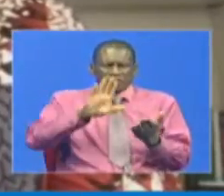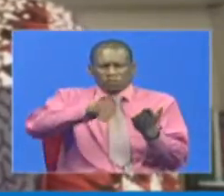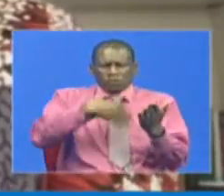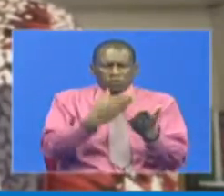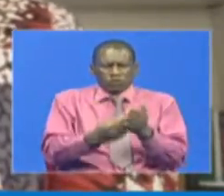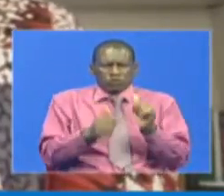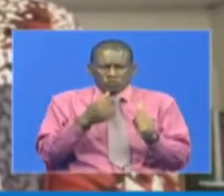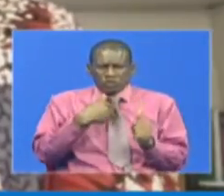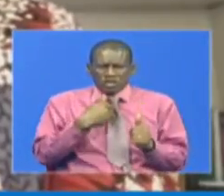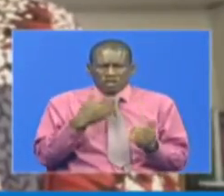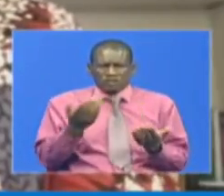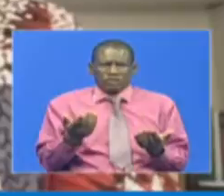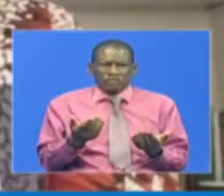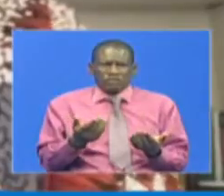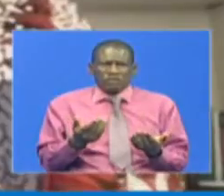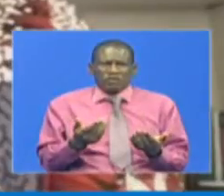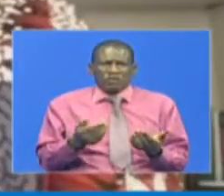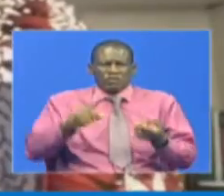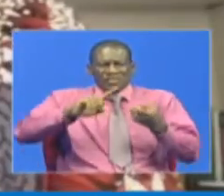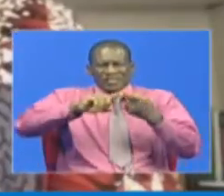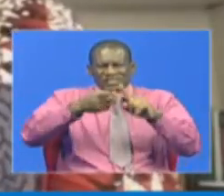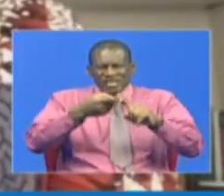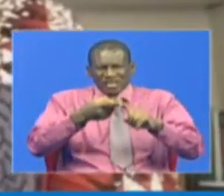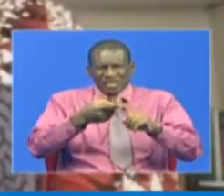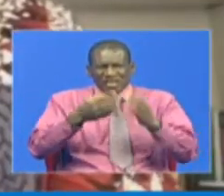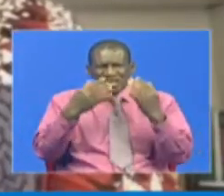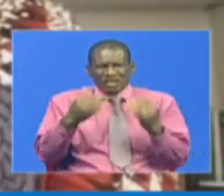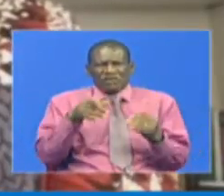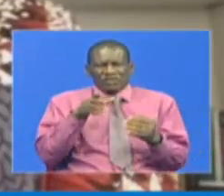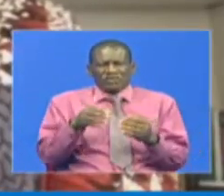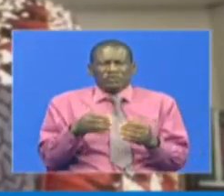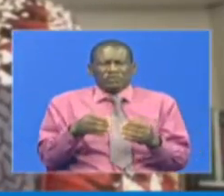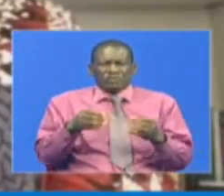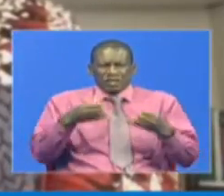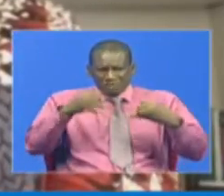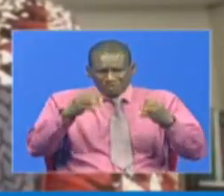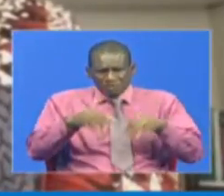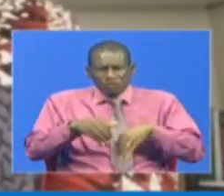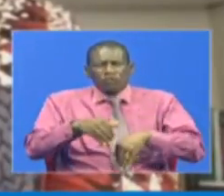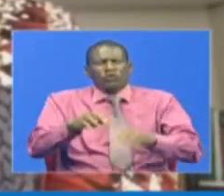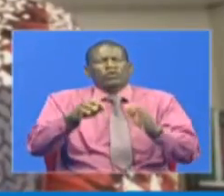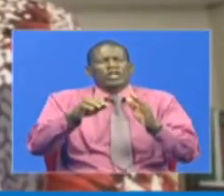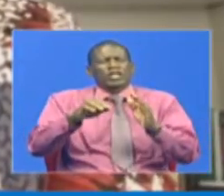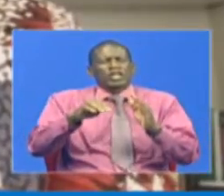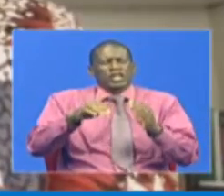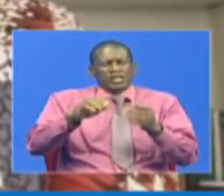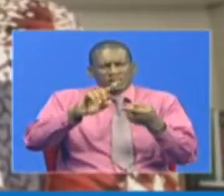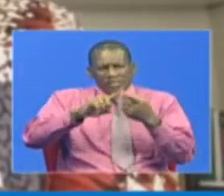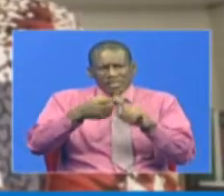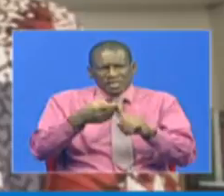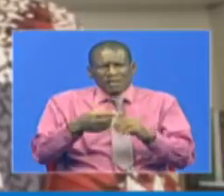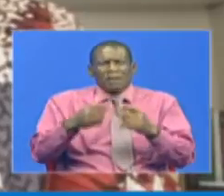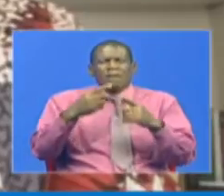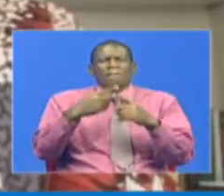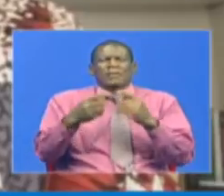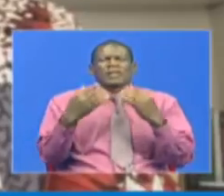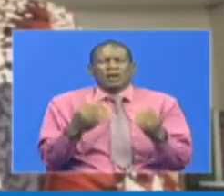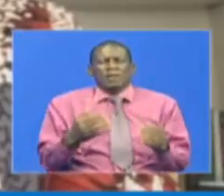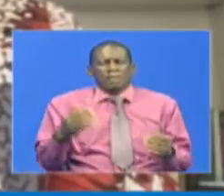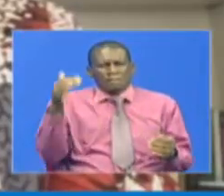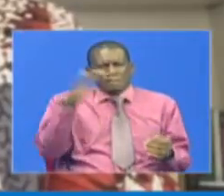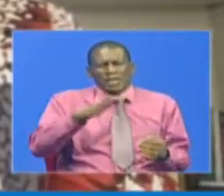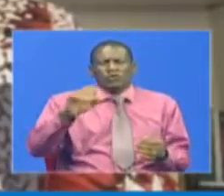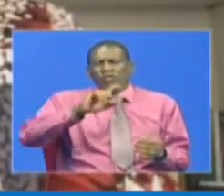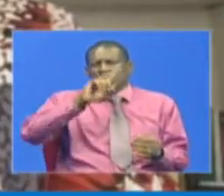dealing with the standard. It will obviously be dealt according to the provisions of the standard. But coming to the